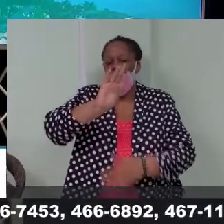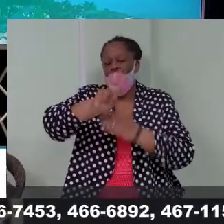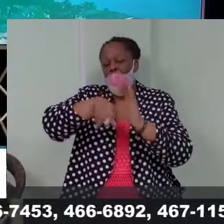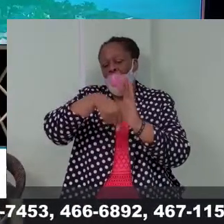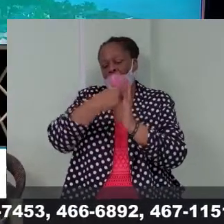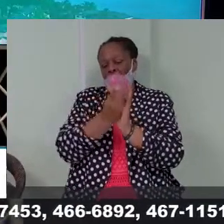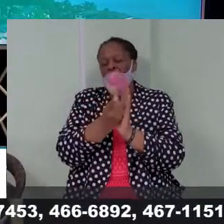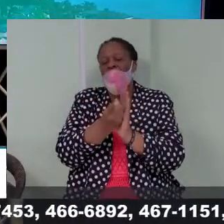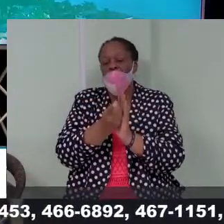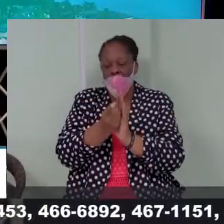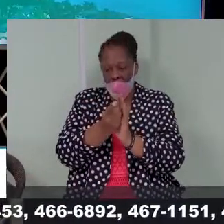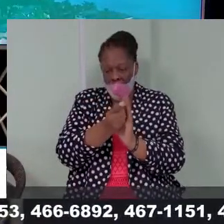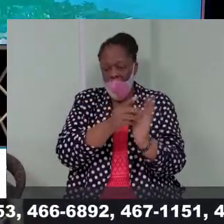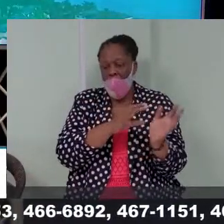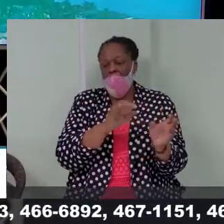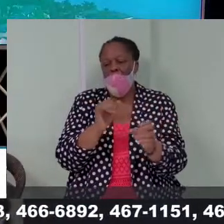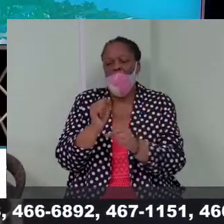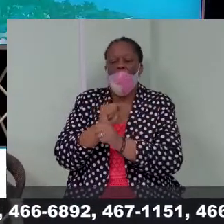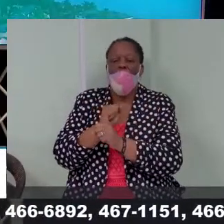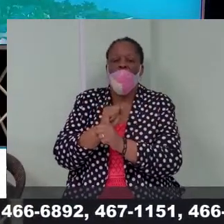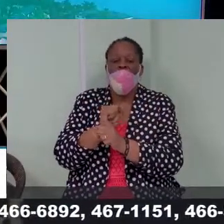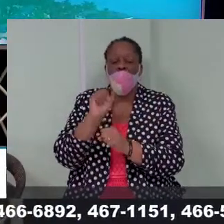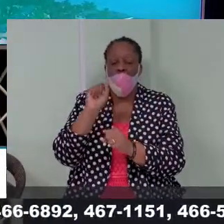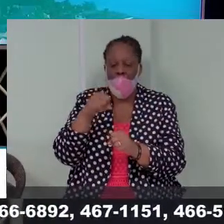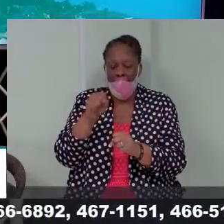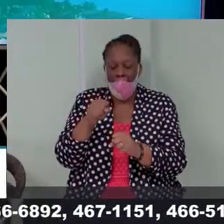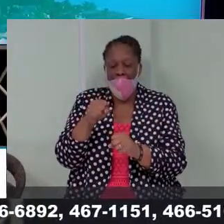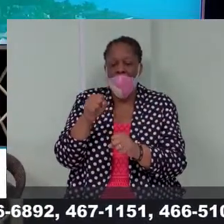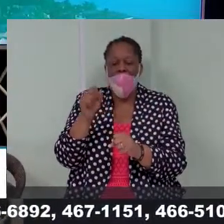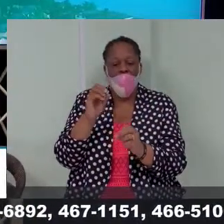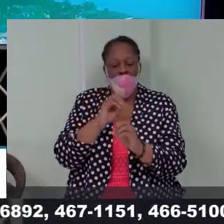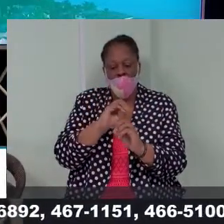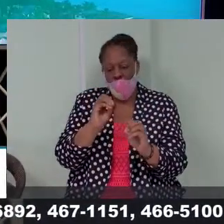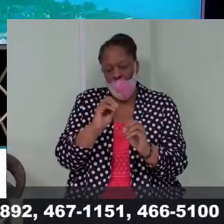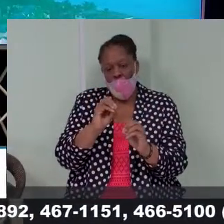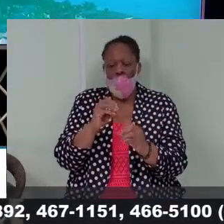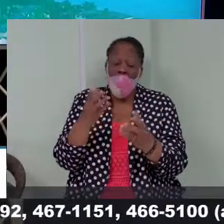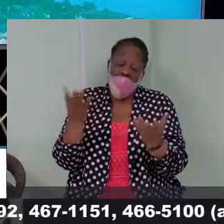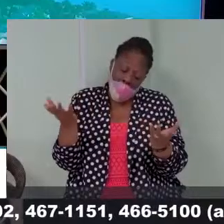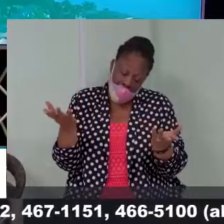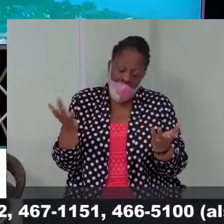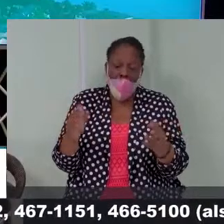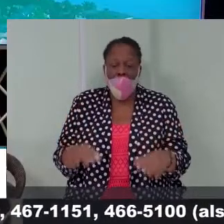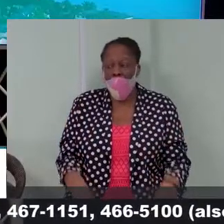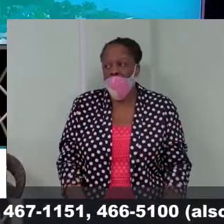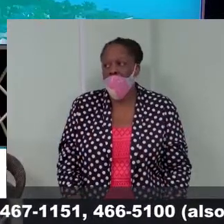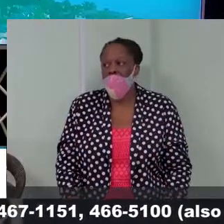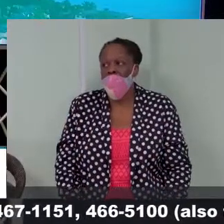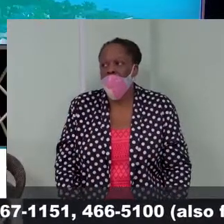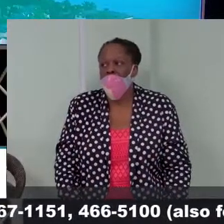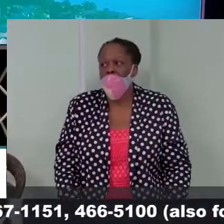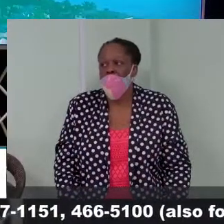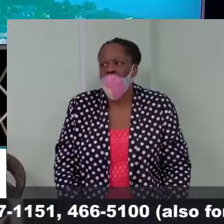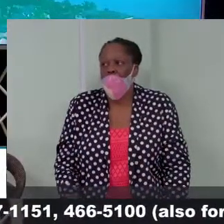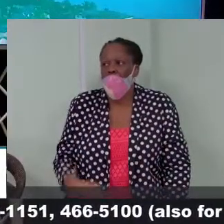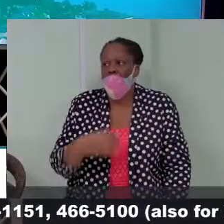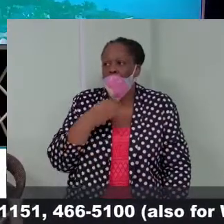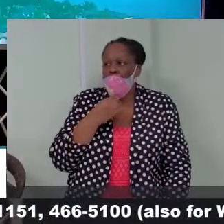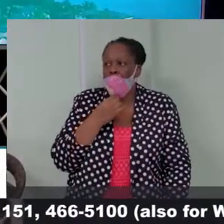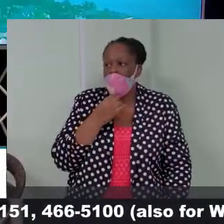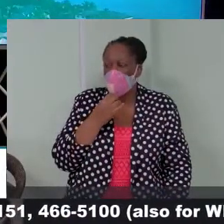ready. Let me just, provide some backdrop to that answer. We would